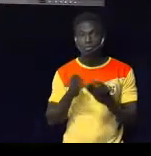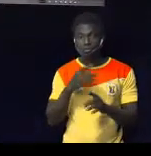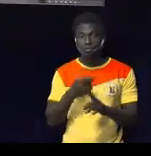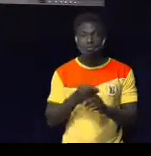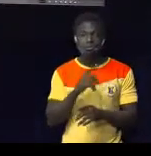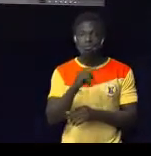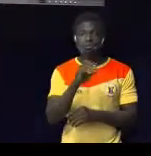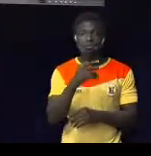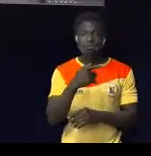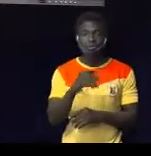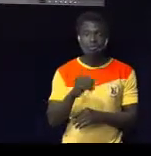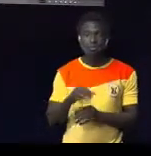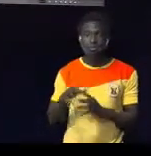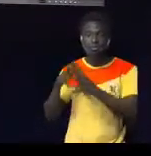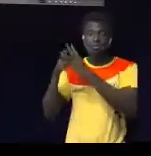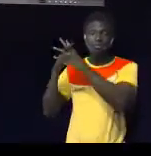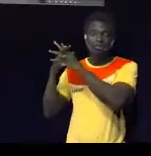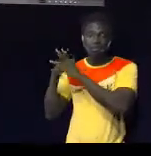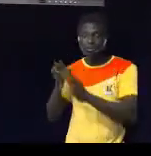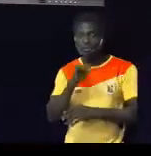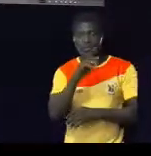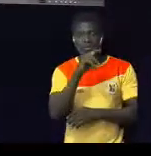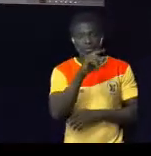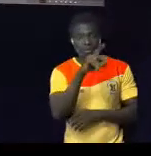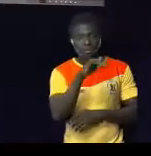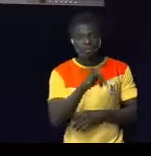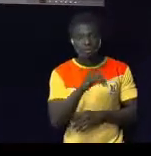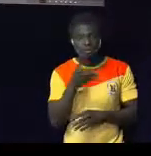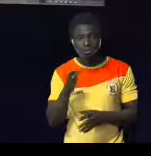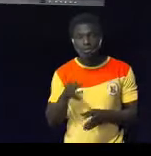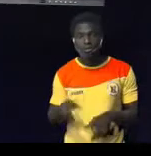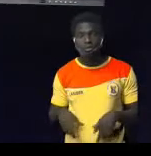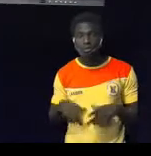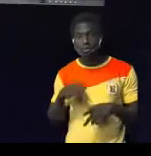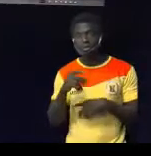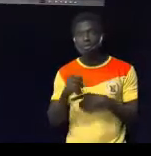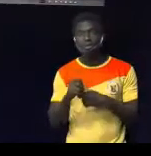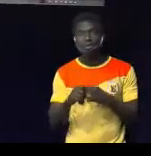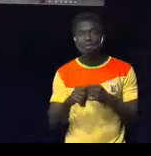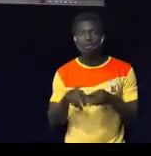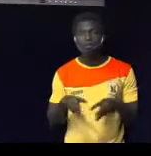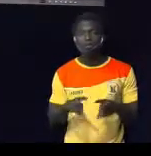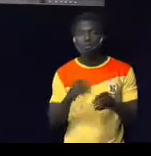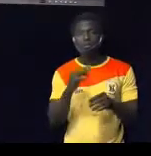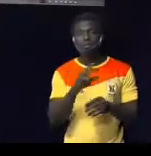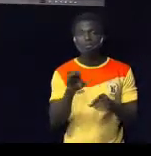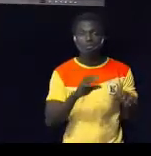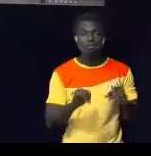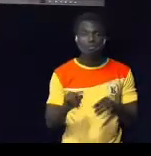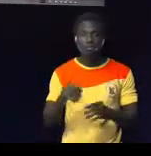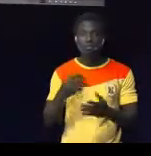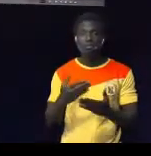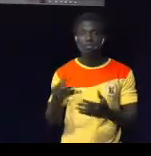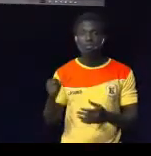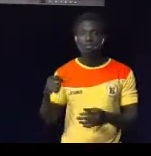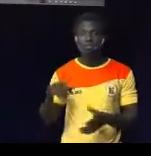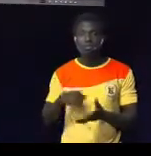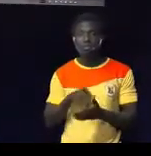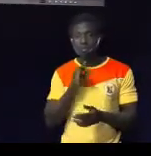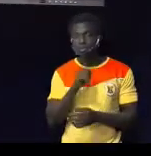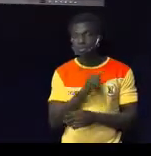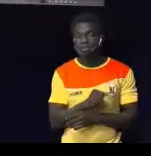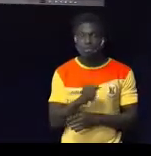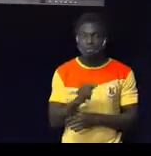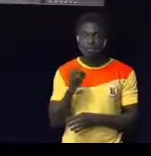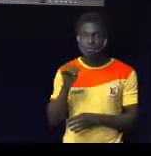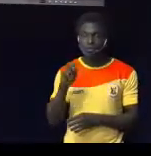maybe Togo, America, Italy, all those, their lifestyle, their ways of doing things, we refer to it in Nigeria as